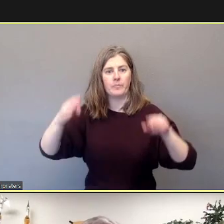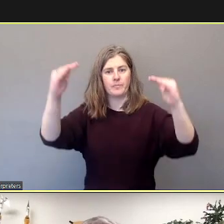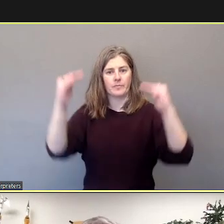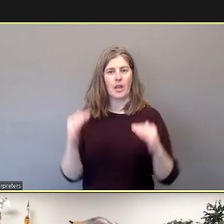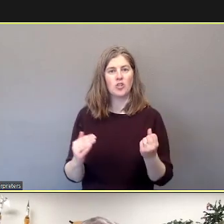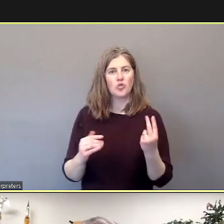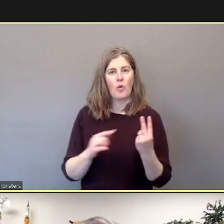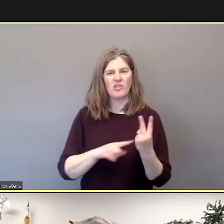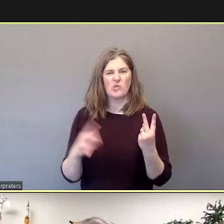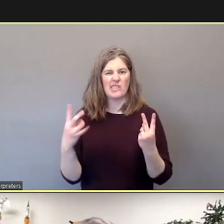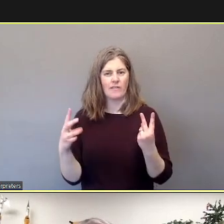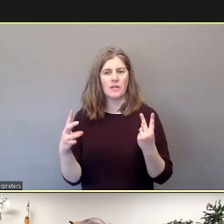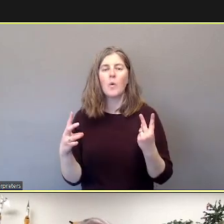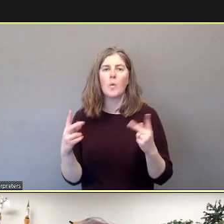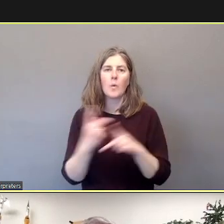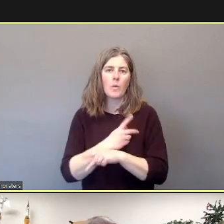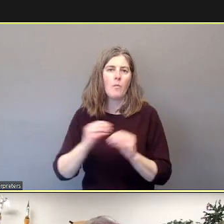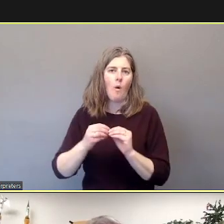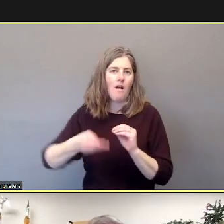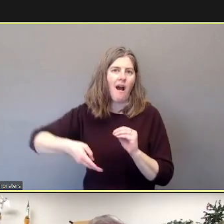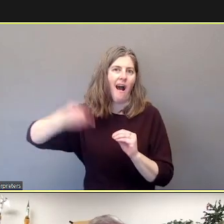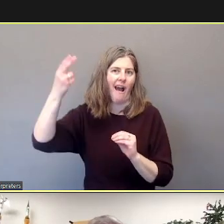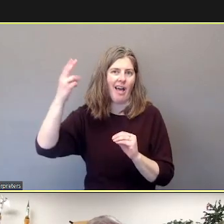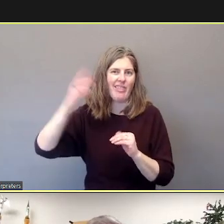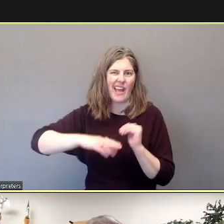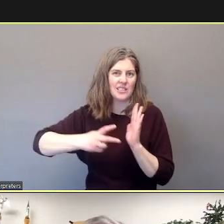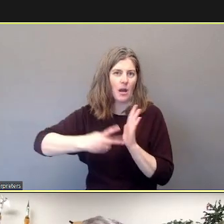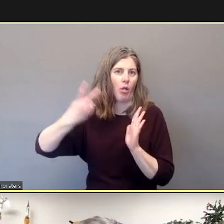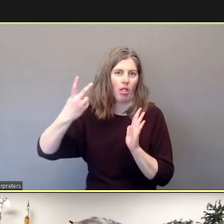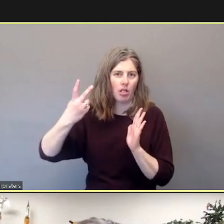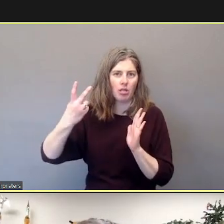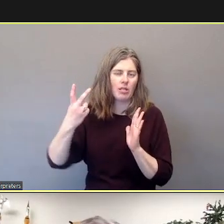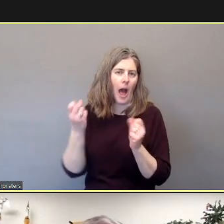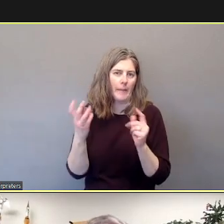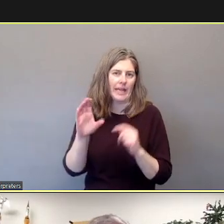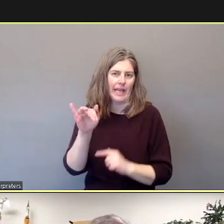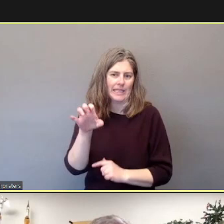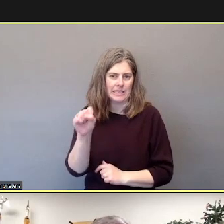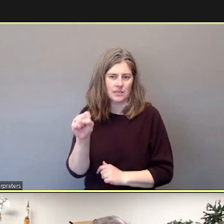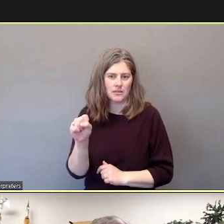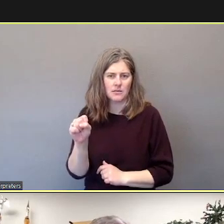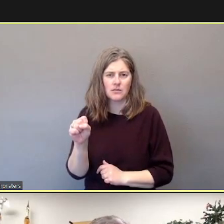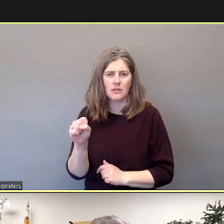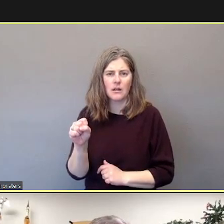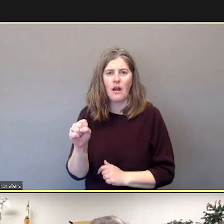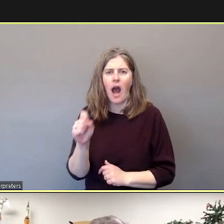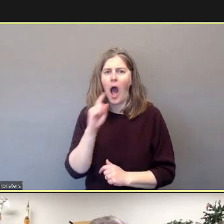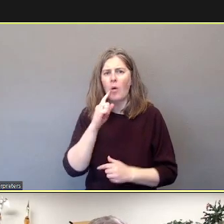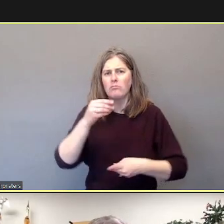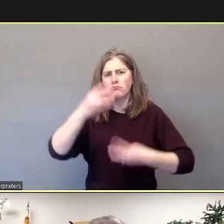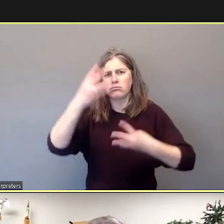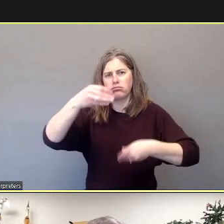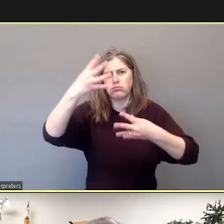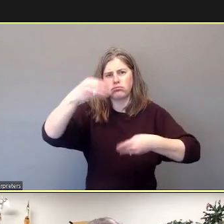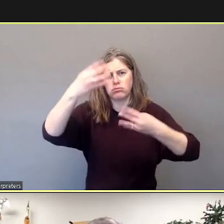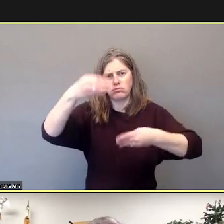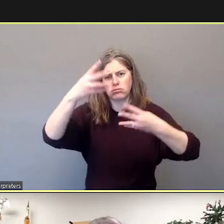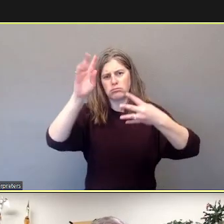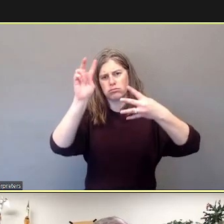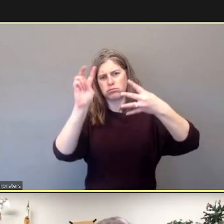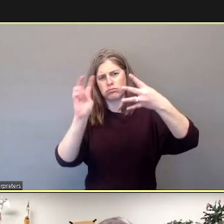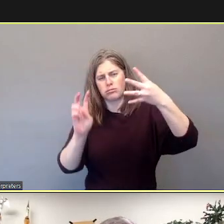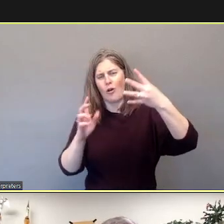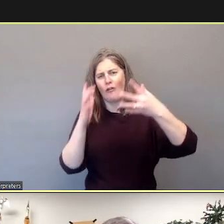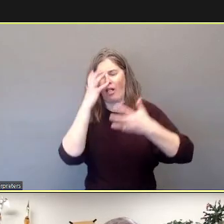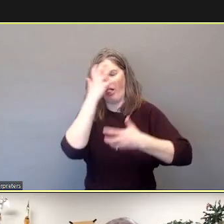to 17-year-olds, much more than double the number of cases. I'm not going to stop on every page. I'm hoping not to make you